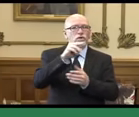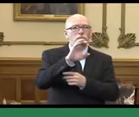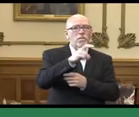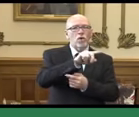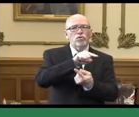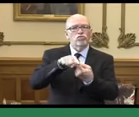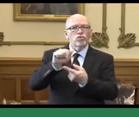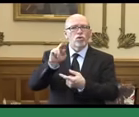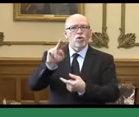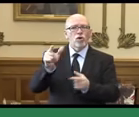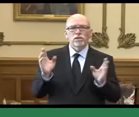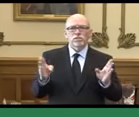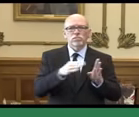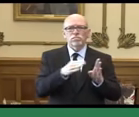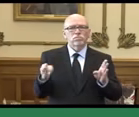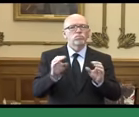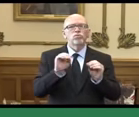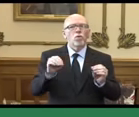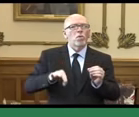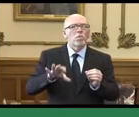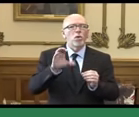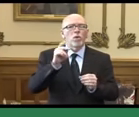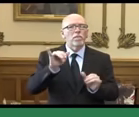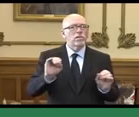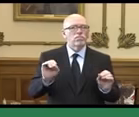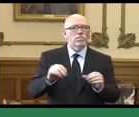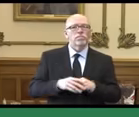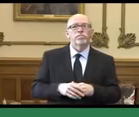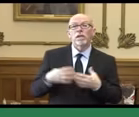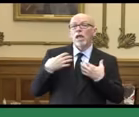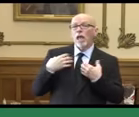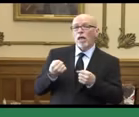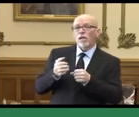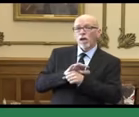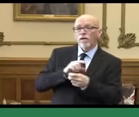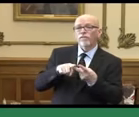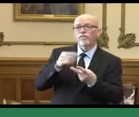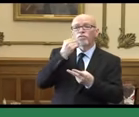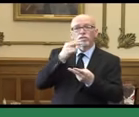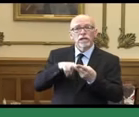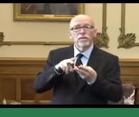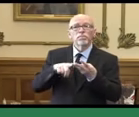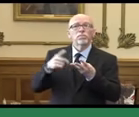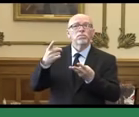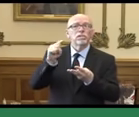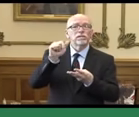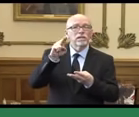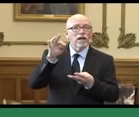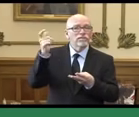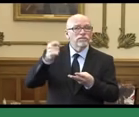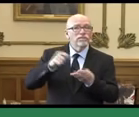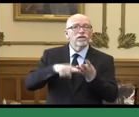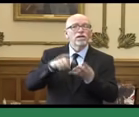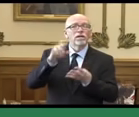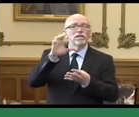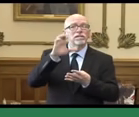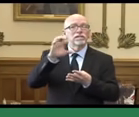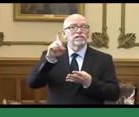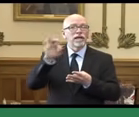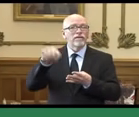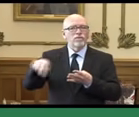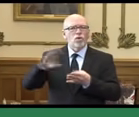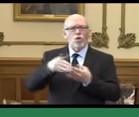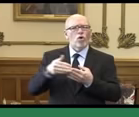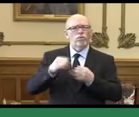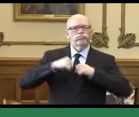August of 2020. Health coverage, SNAP, TANF, and CCDF benefits are all safe and will